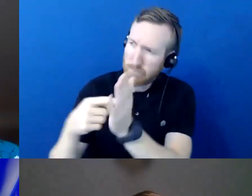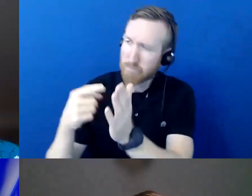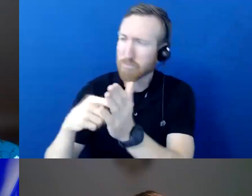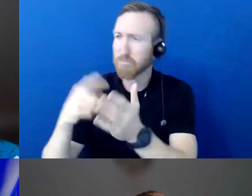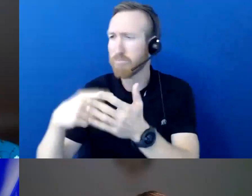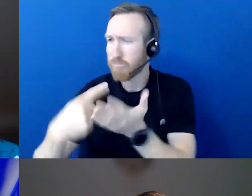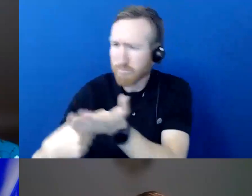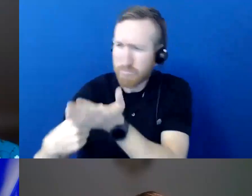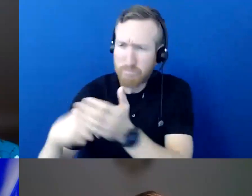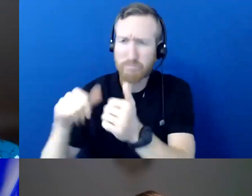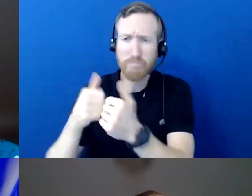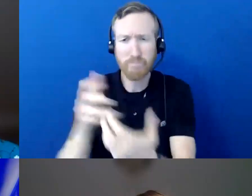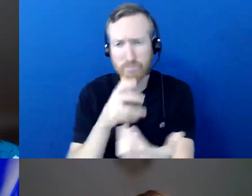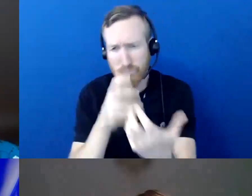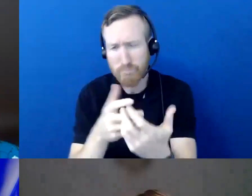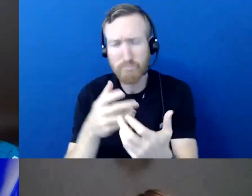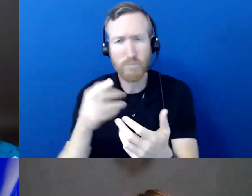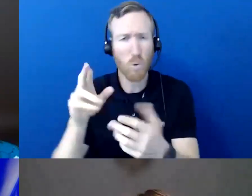circumstances change.